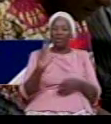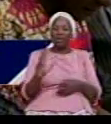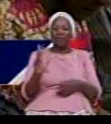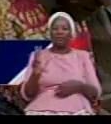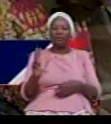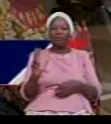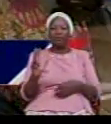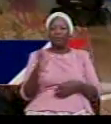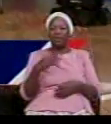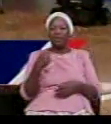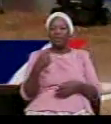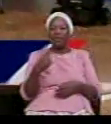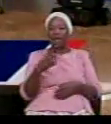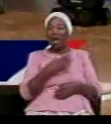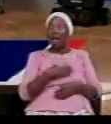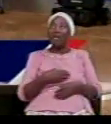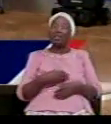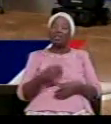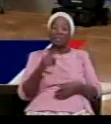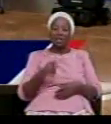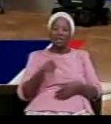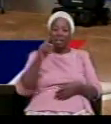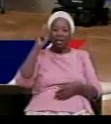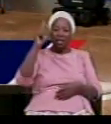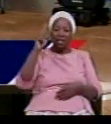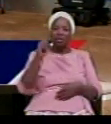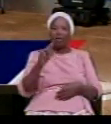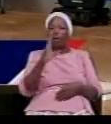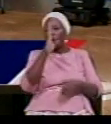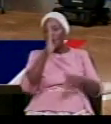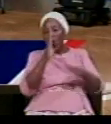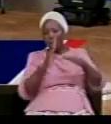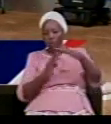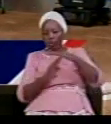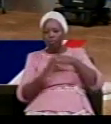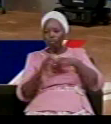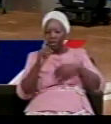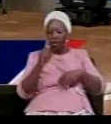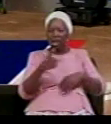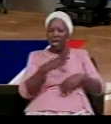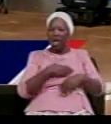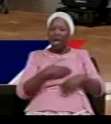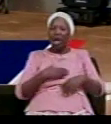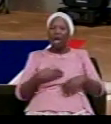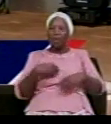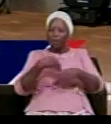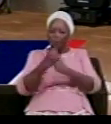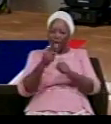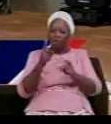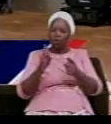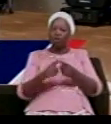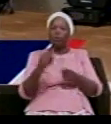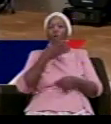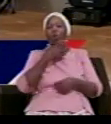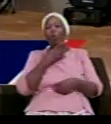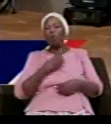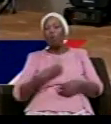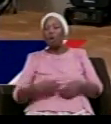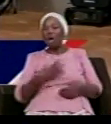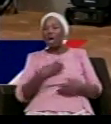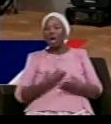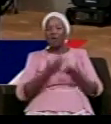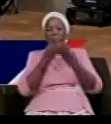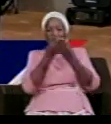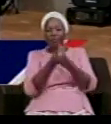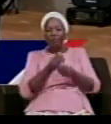says, and he humbled thee and suffered thee to hunger, and fed thee